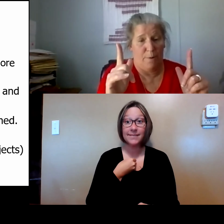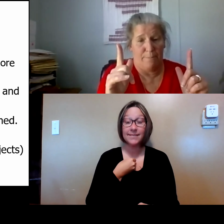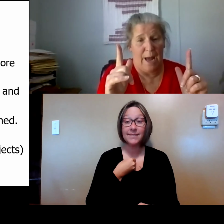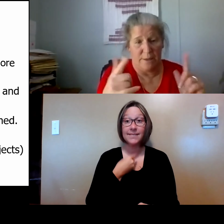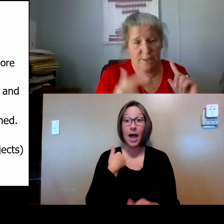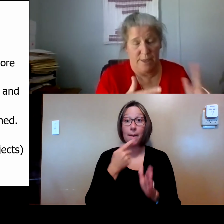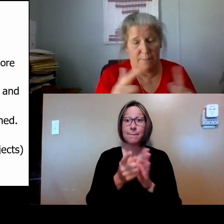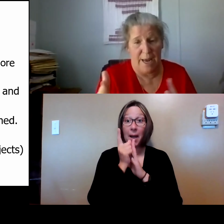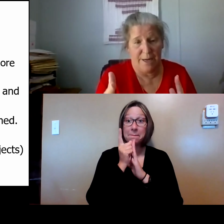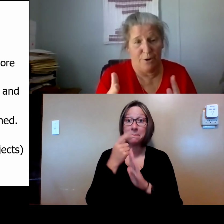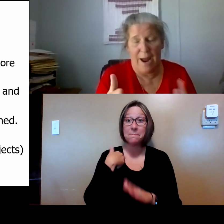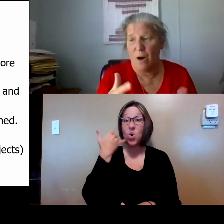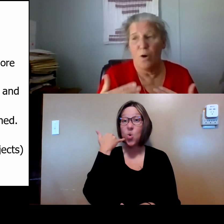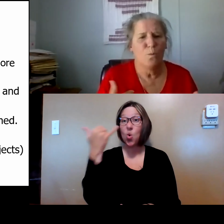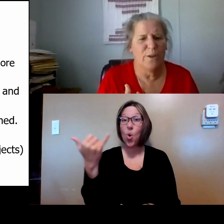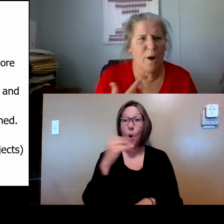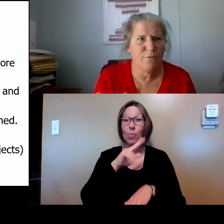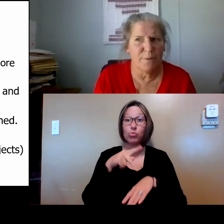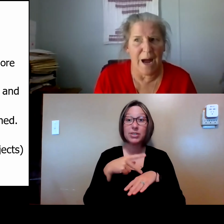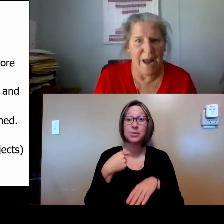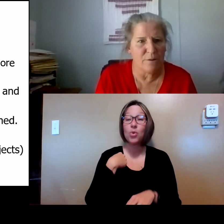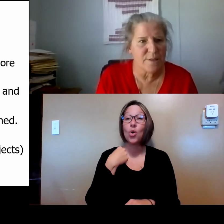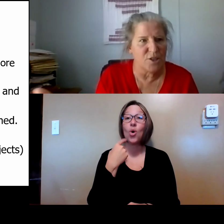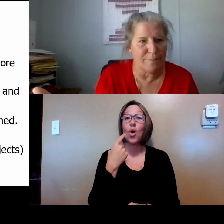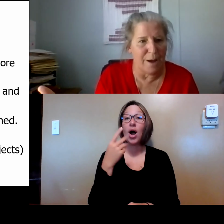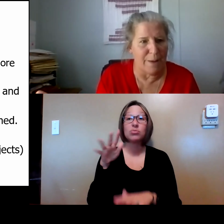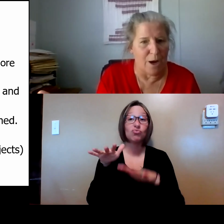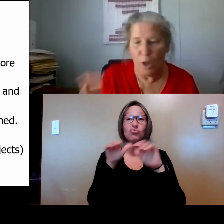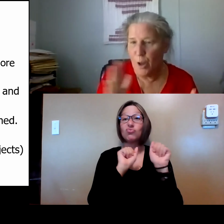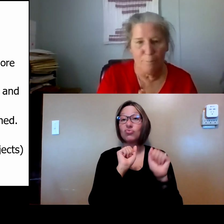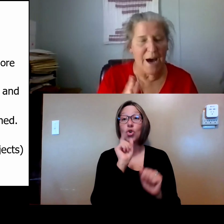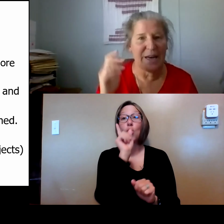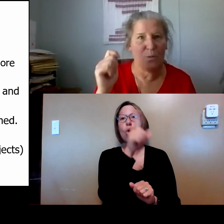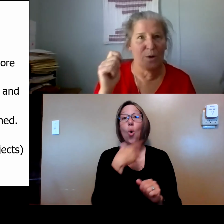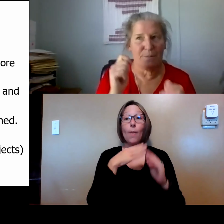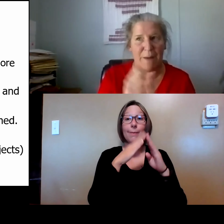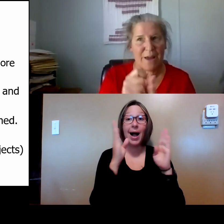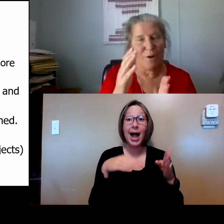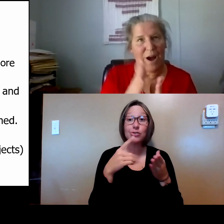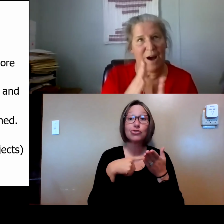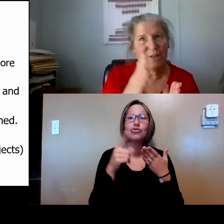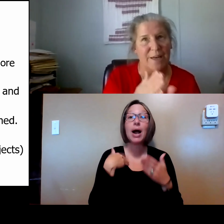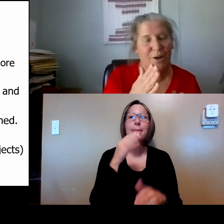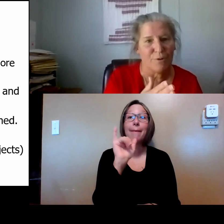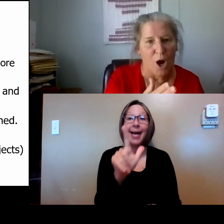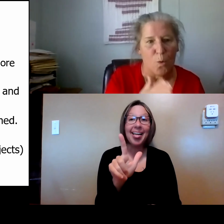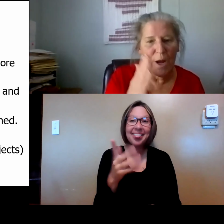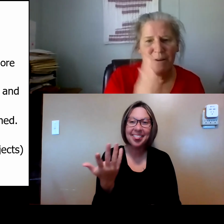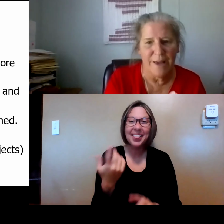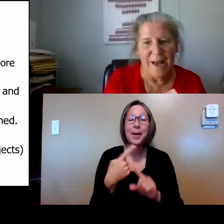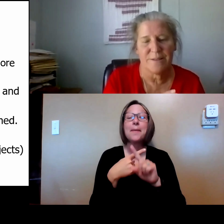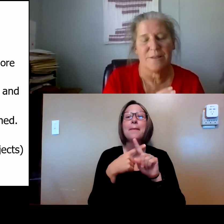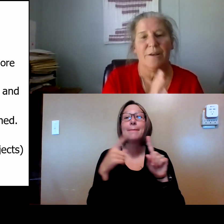we'll be right back. I'm taking her out. We drove to my house and checked my mail. But it was a matter of letting her